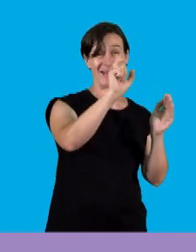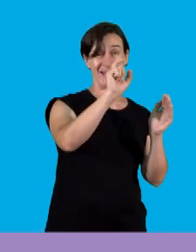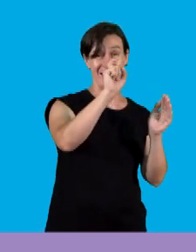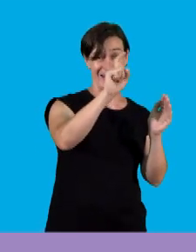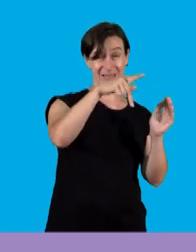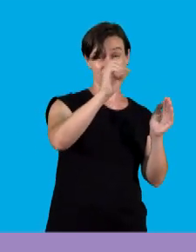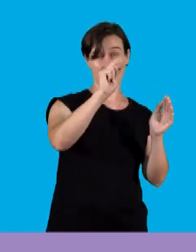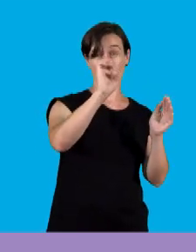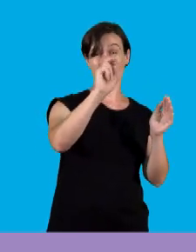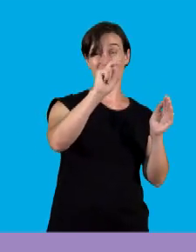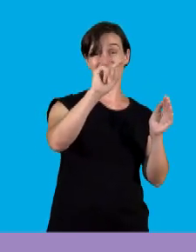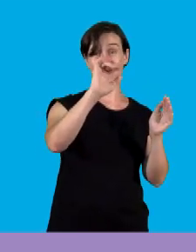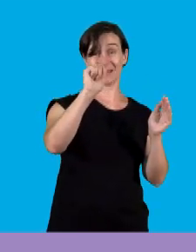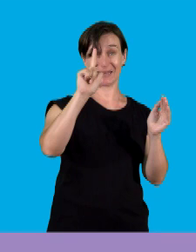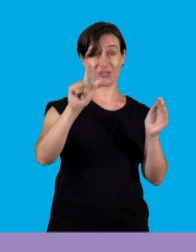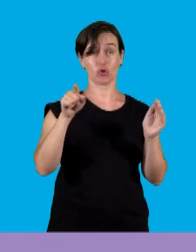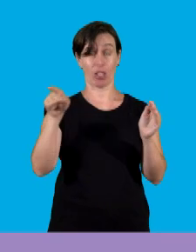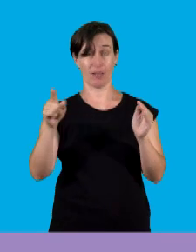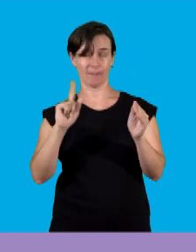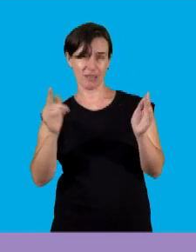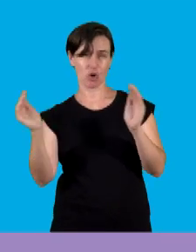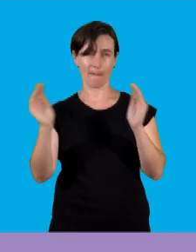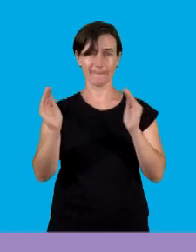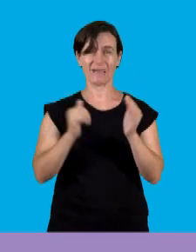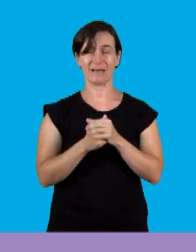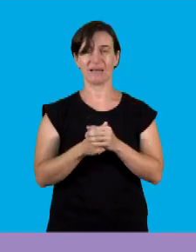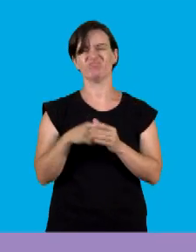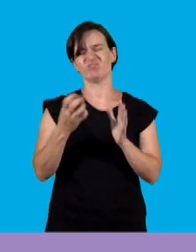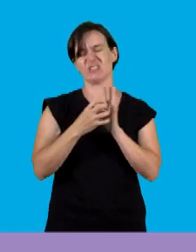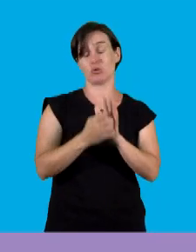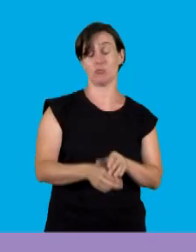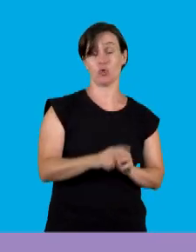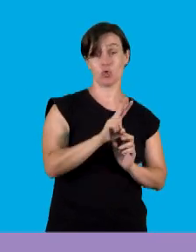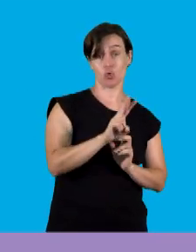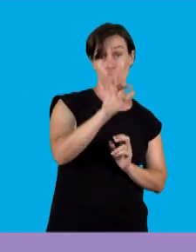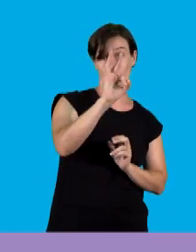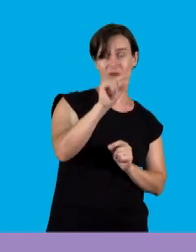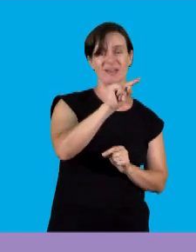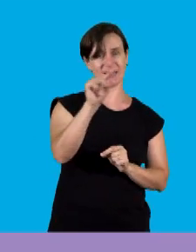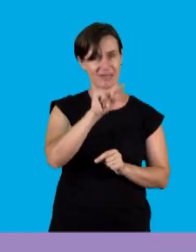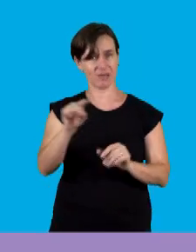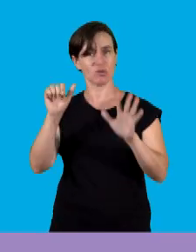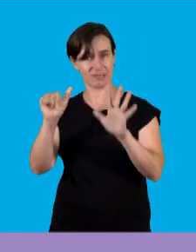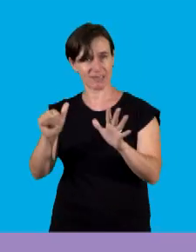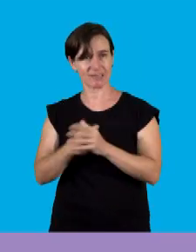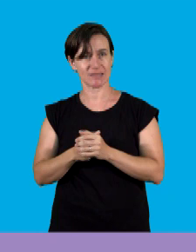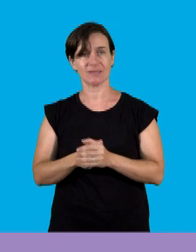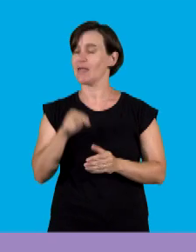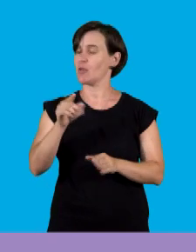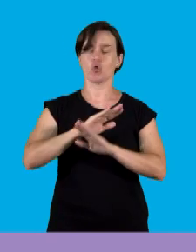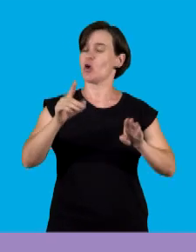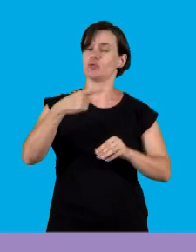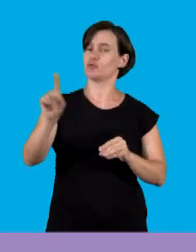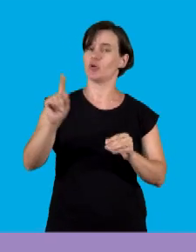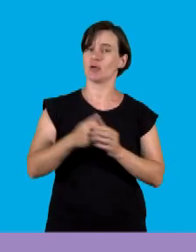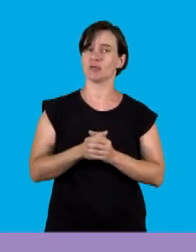the base with the exponent. For example, 2 exponent 3 becomes 6. Now this is